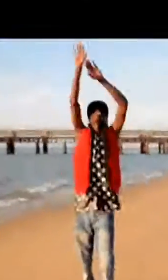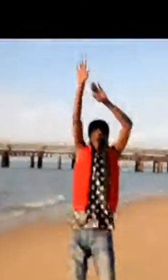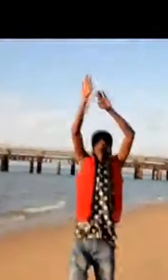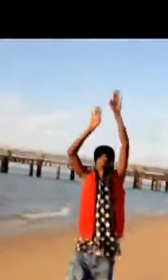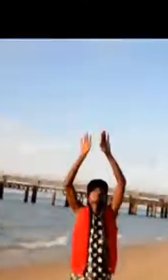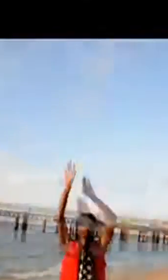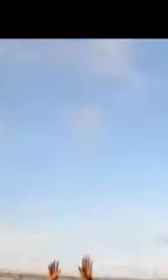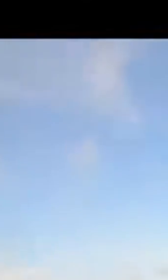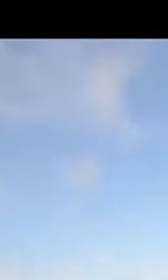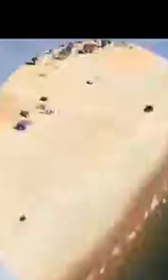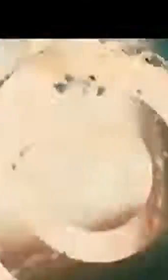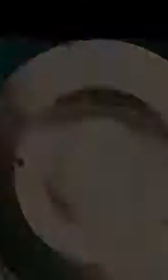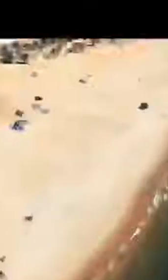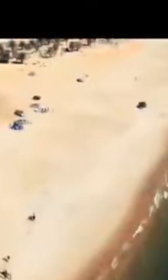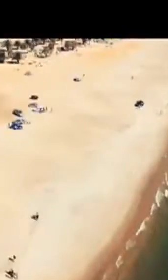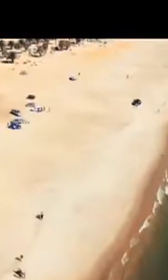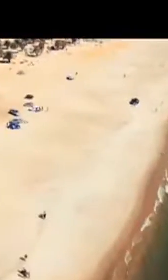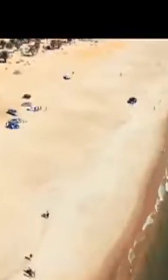devices are worldwide.